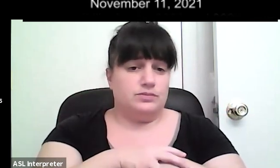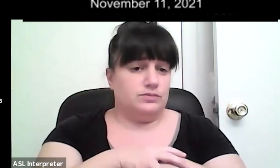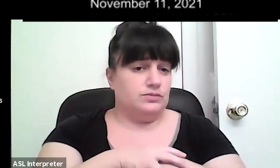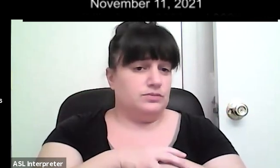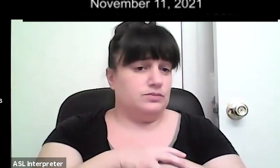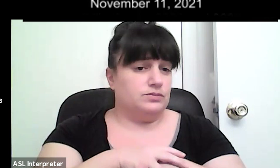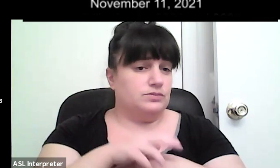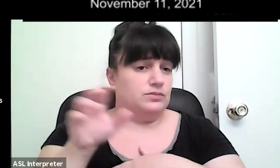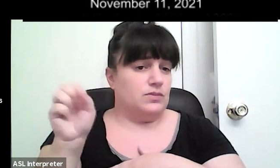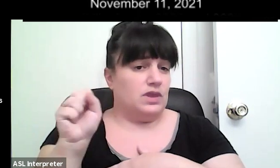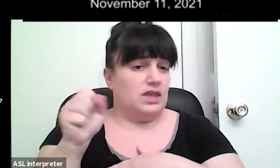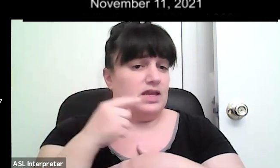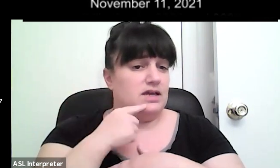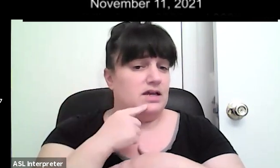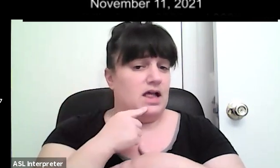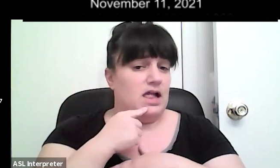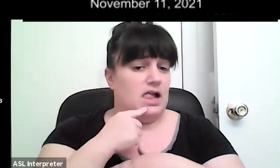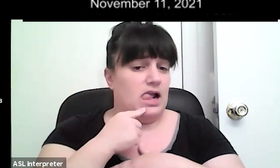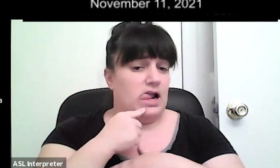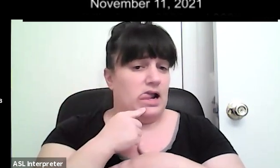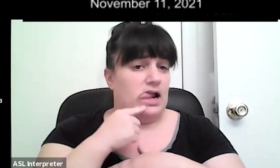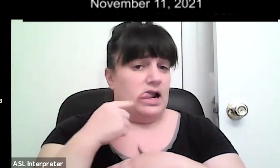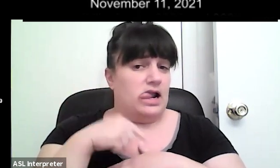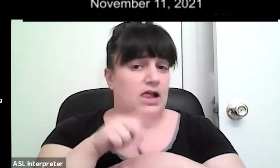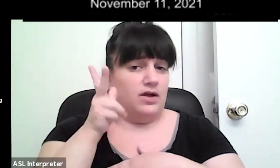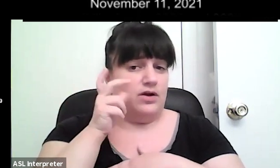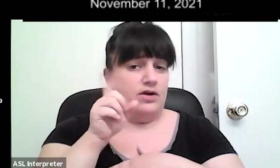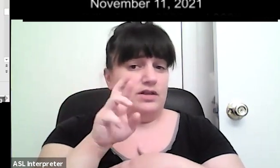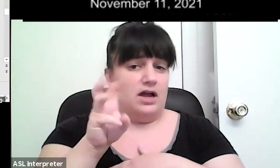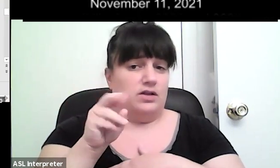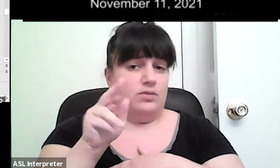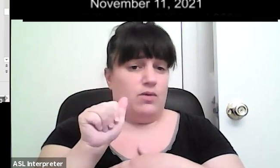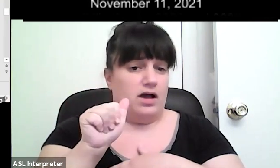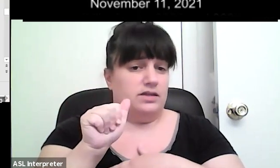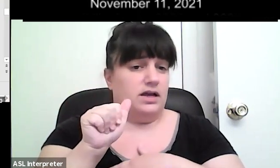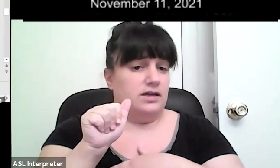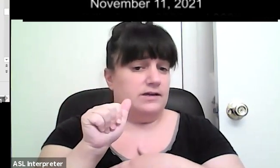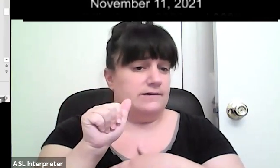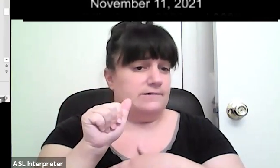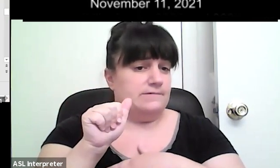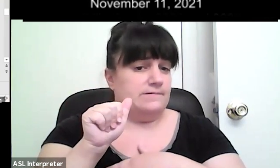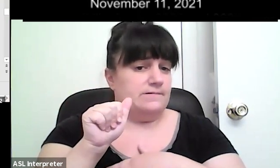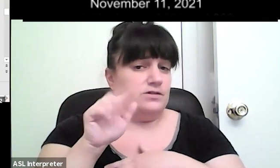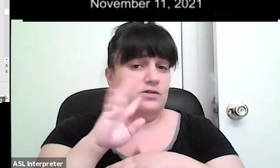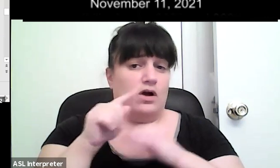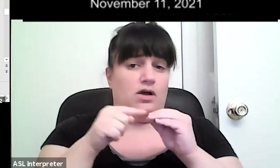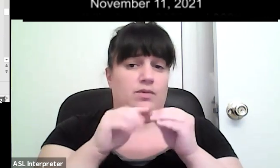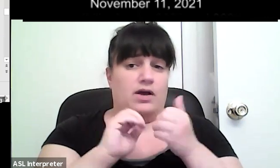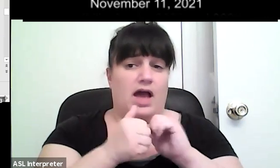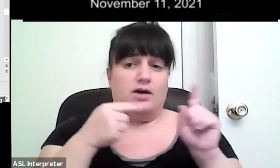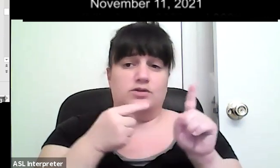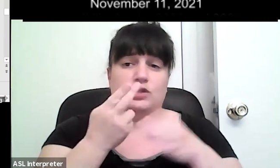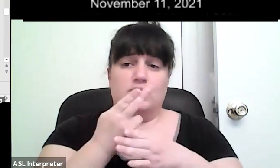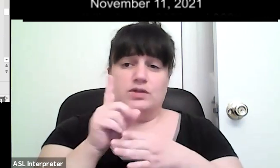So we heard Dr. Wanda Diaz-Merced talk about how she uses